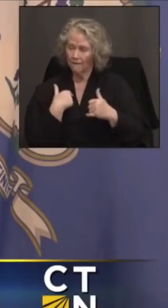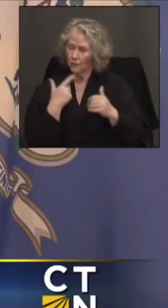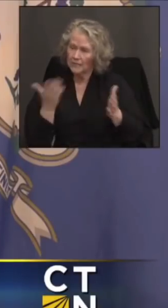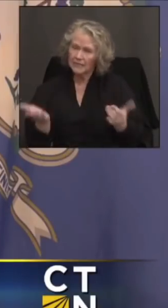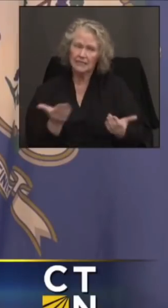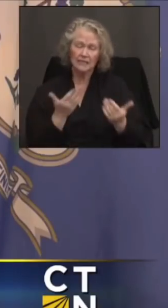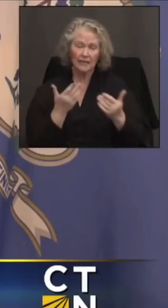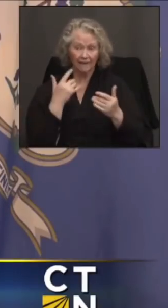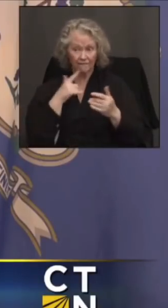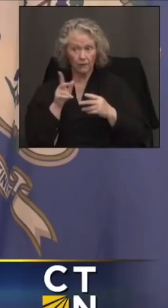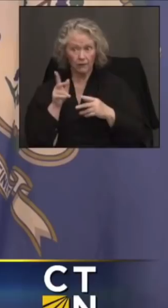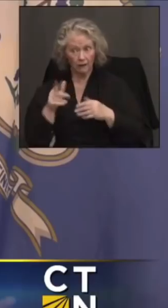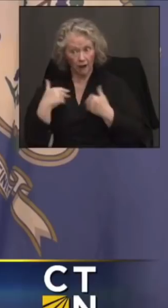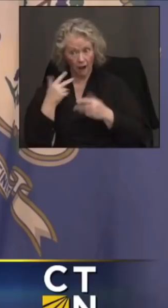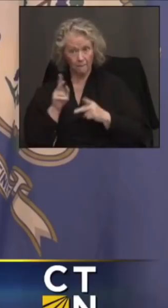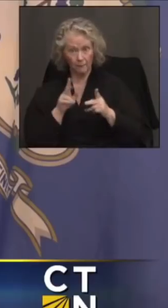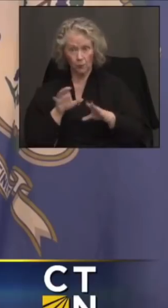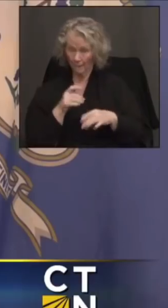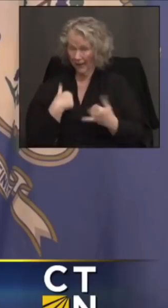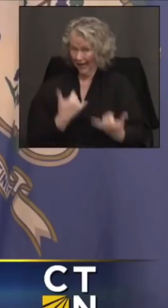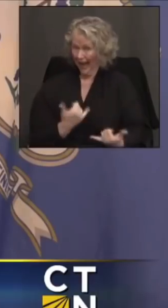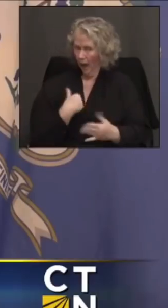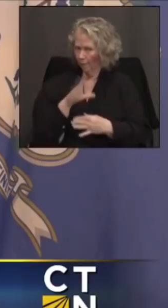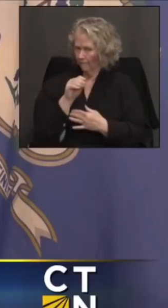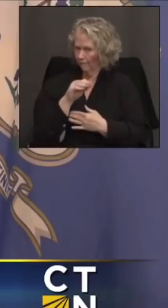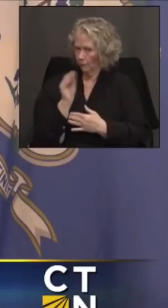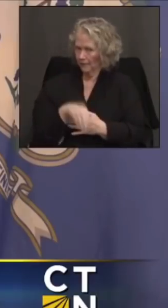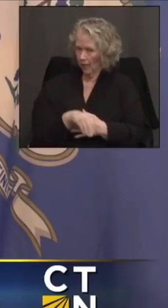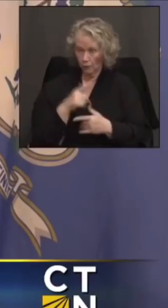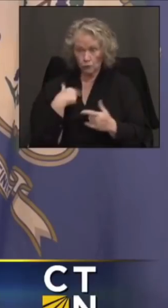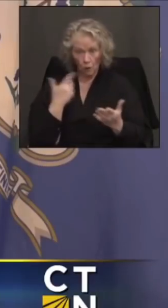that 60% pretty good. We're at 50% now.